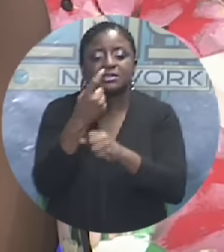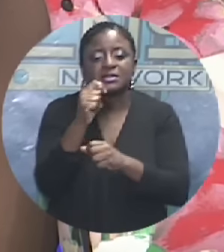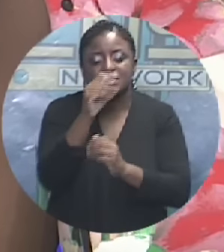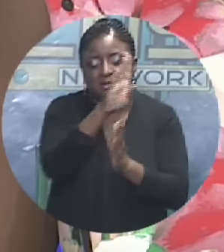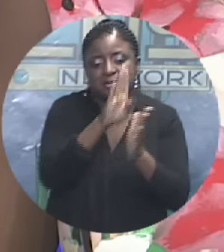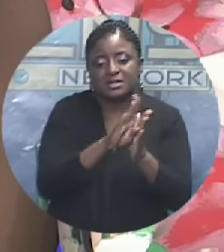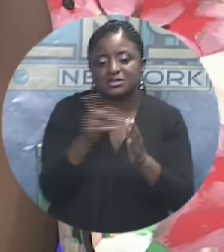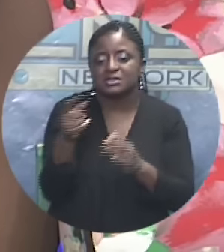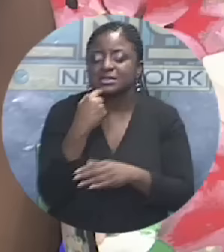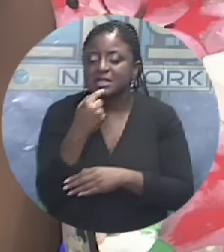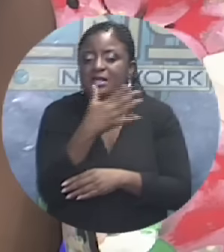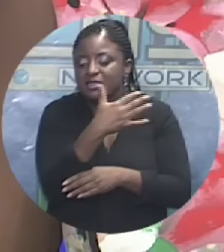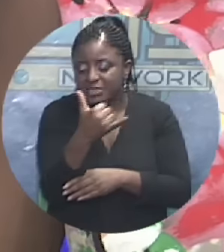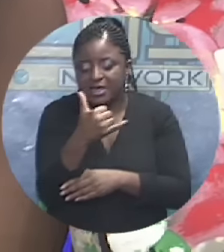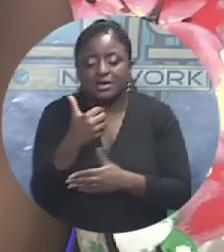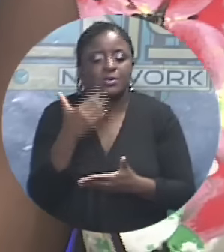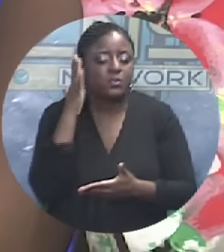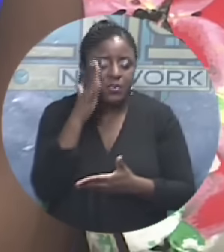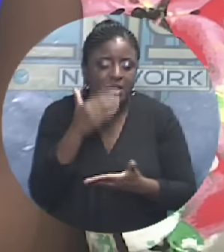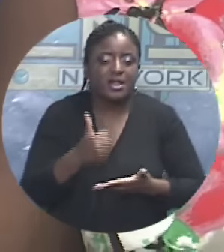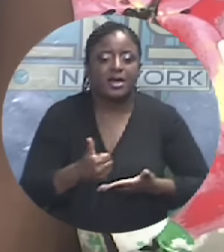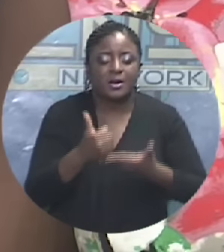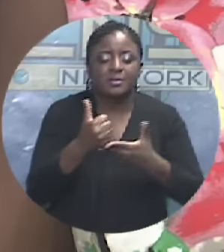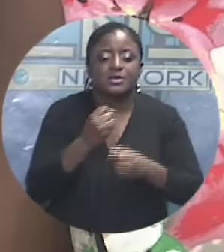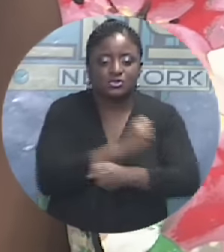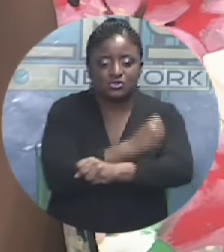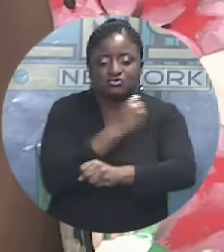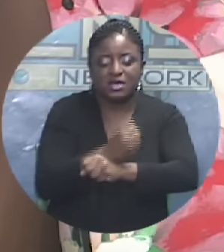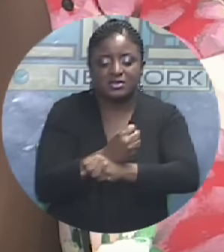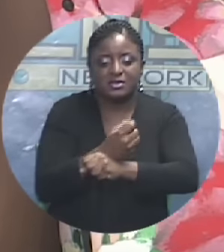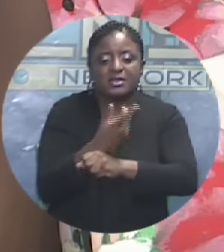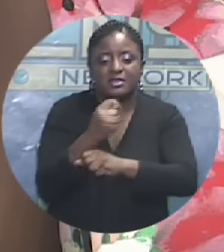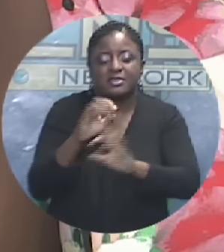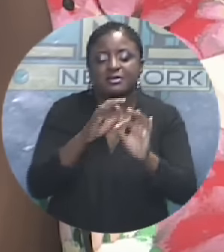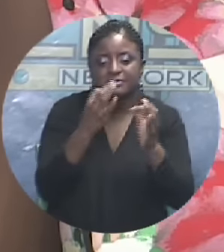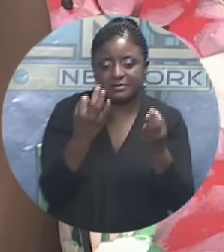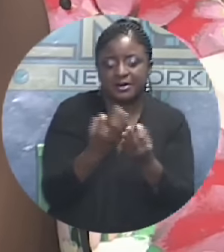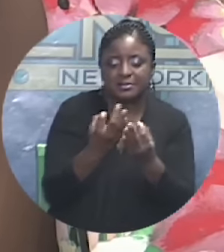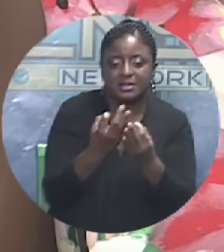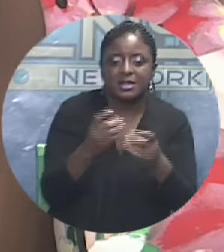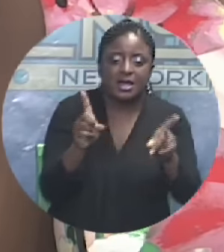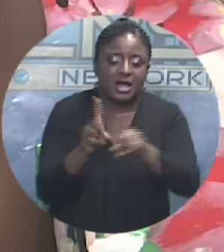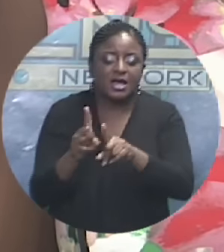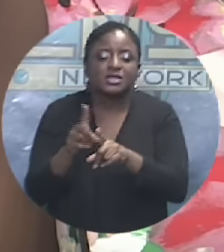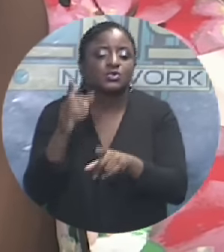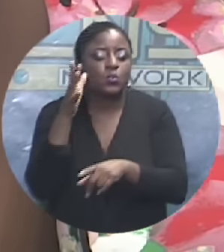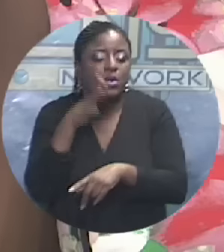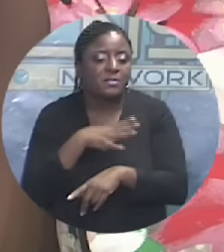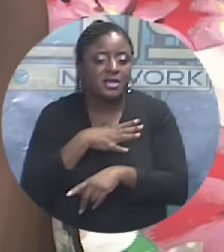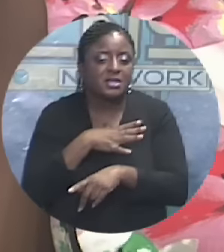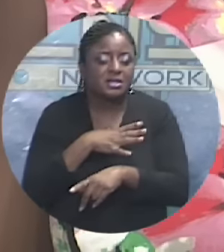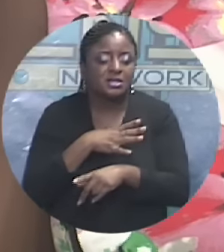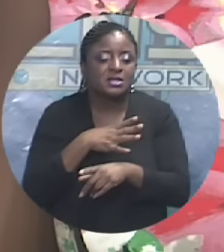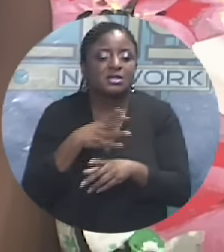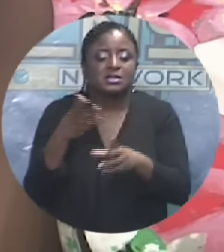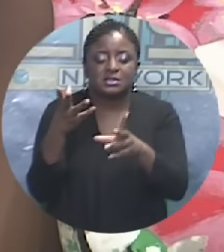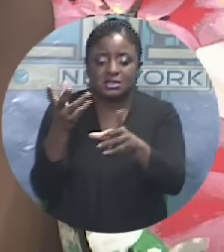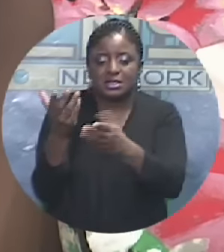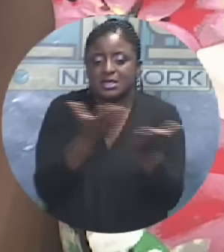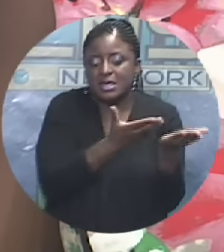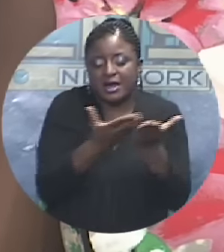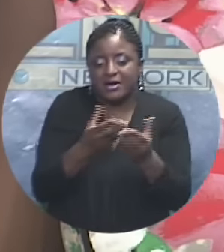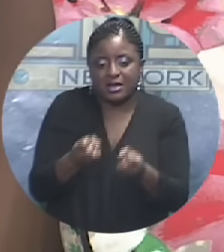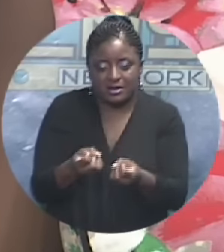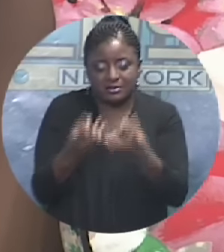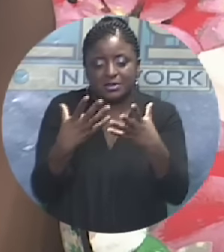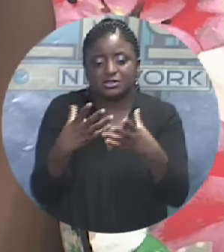help to strengthen the family foundation in the Bahamas. She said in a statement that as women shoulder much of the family responsibility, their rights